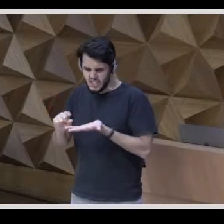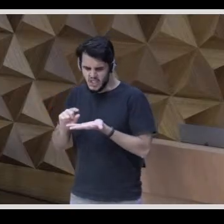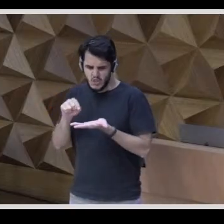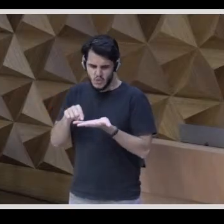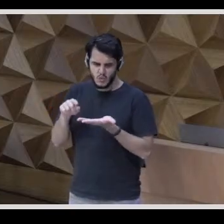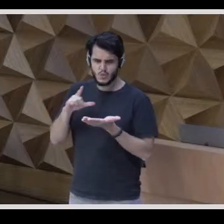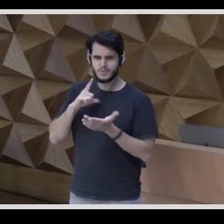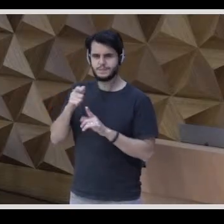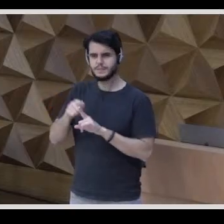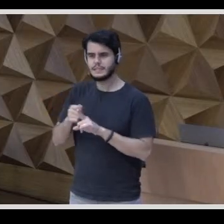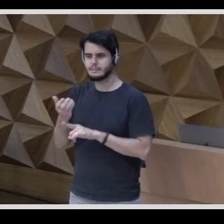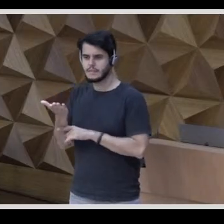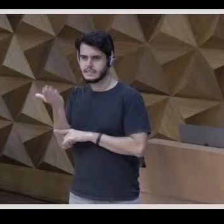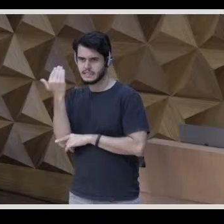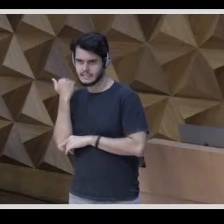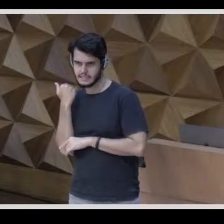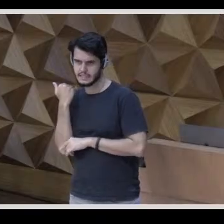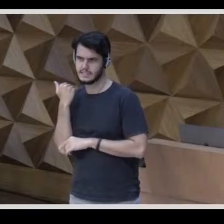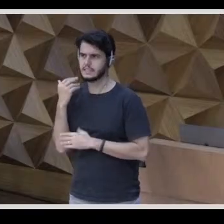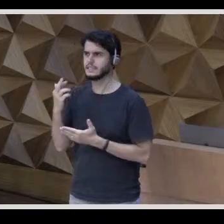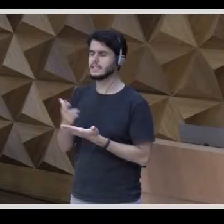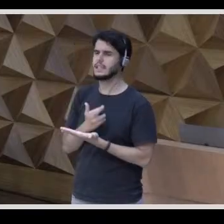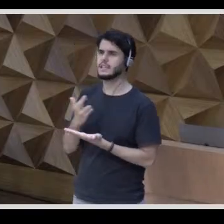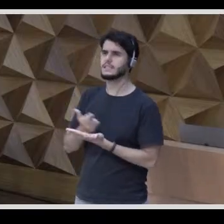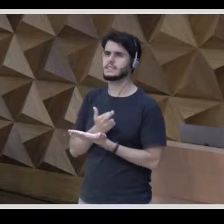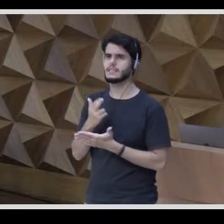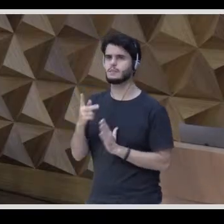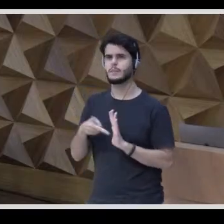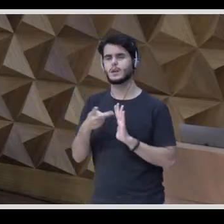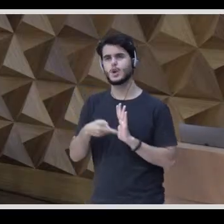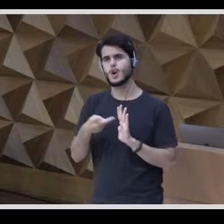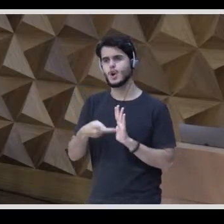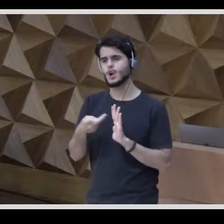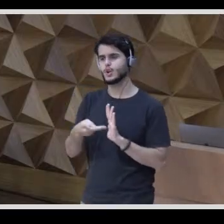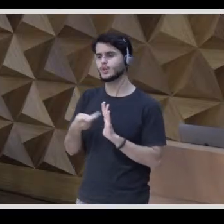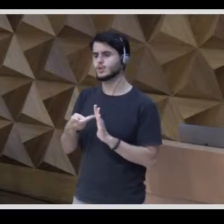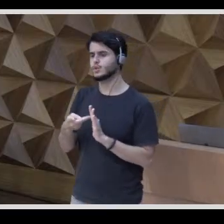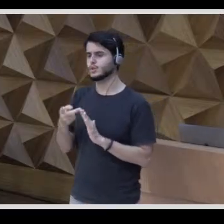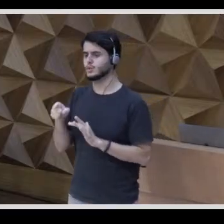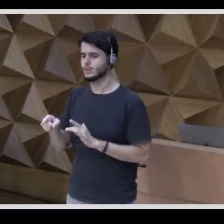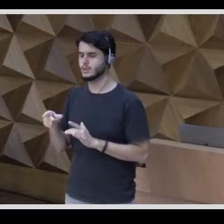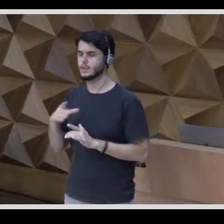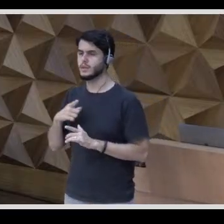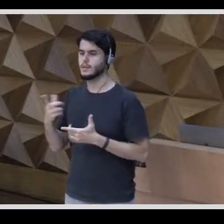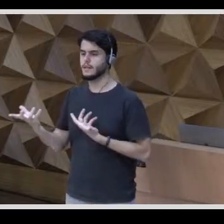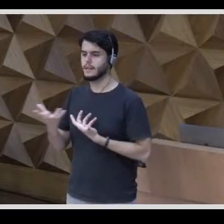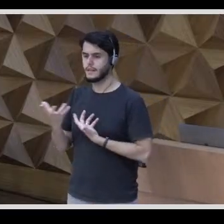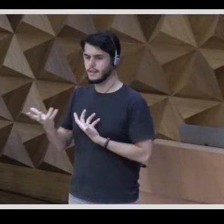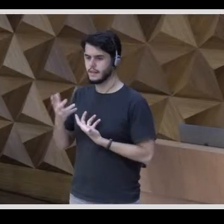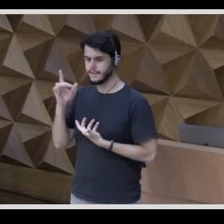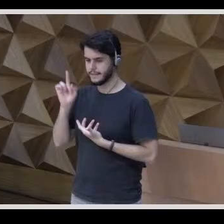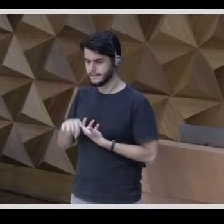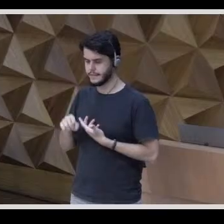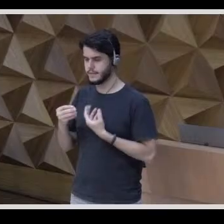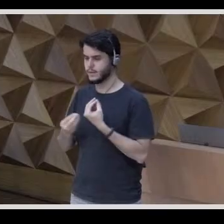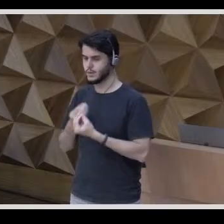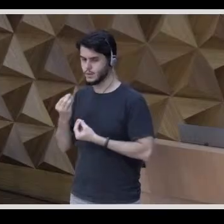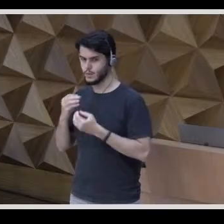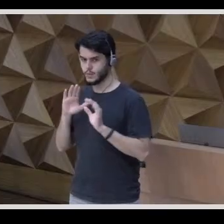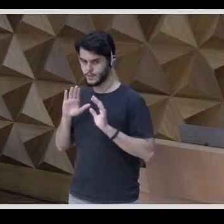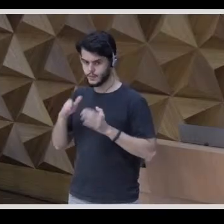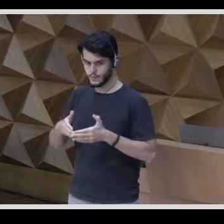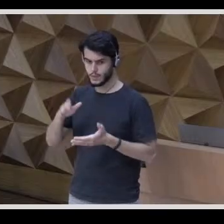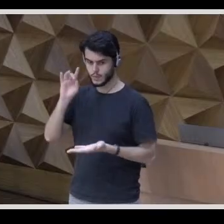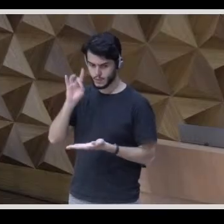magazine that pointed out that kind of the first thing that goes when budgets are cut are UX. It's seen as kind of an add-on.